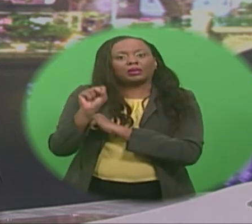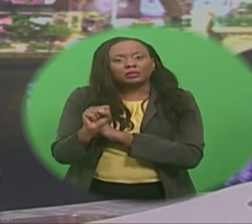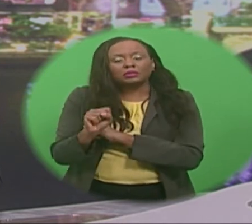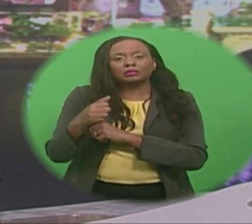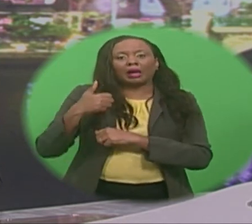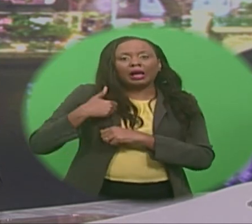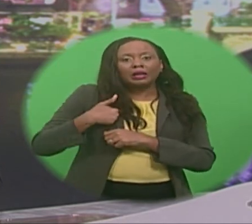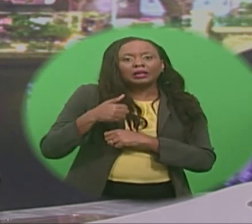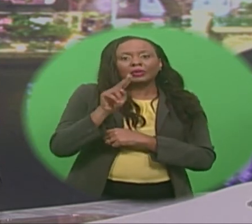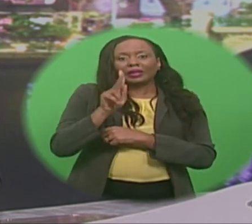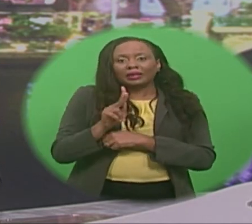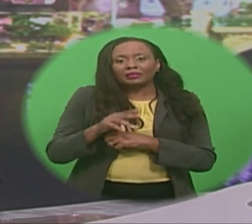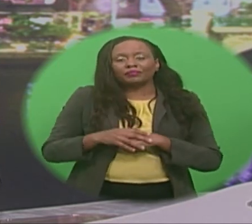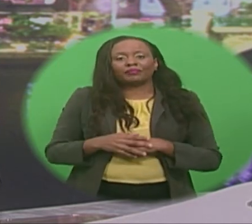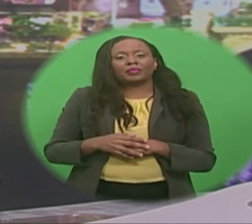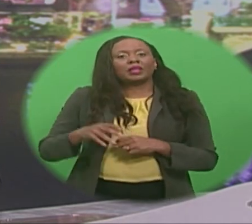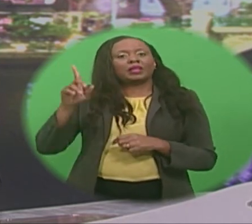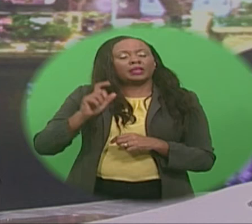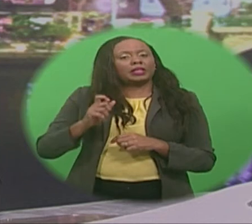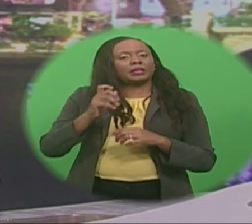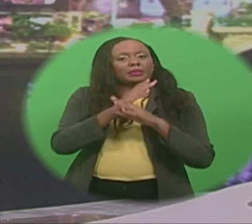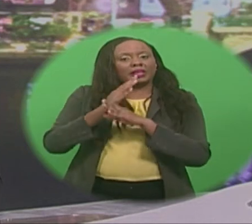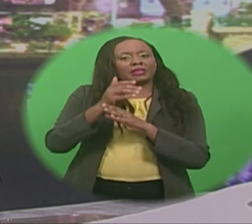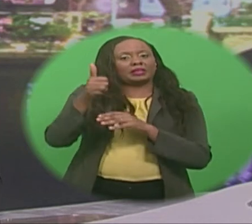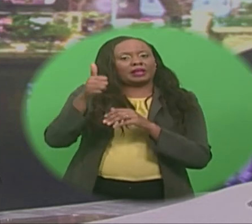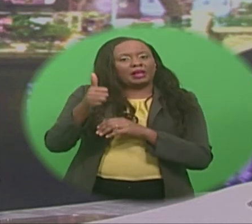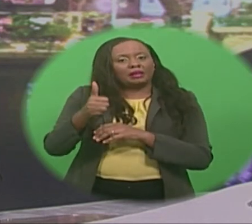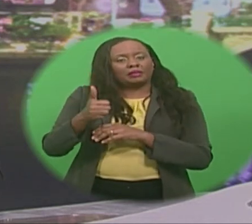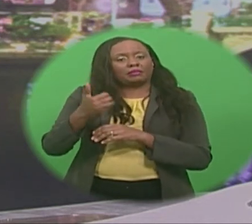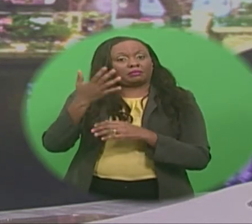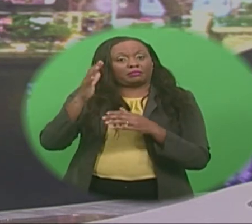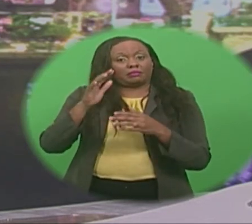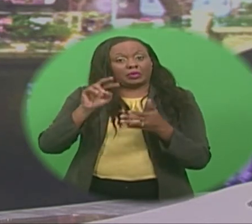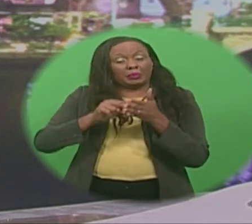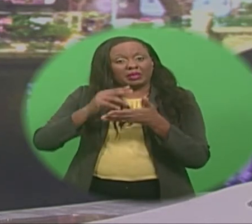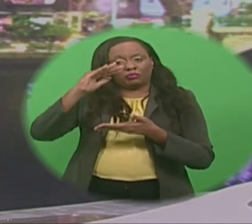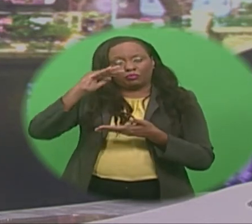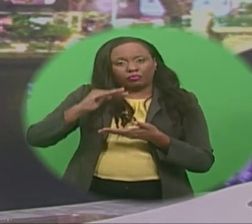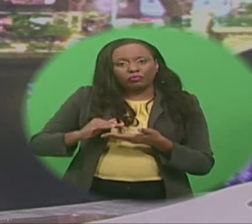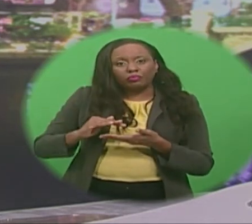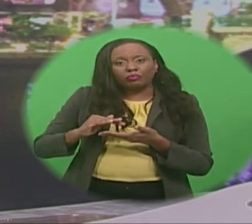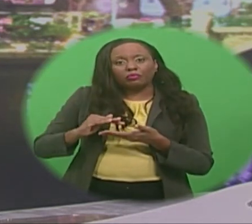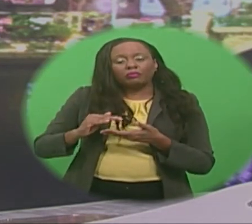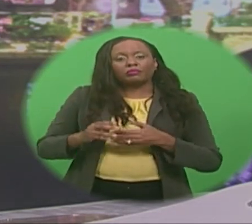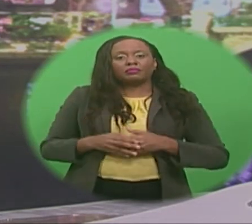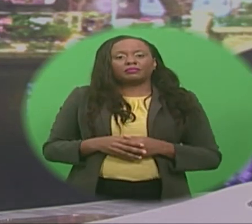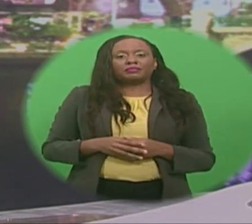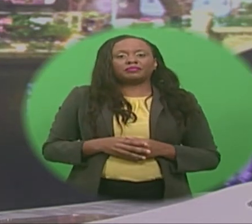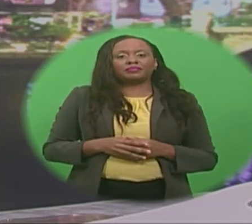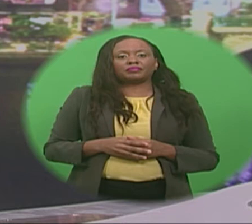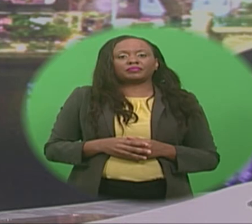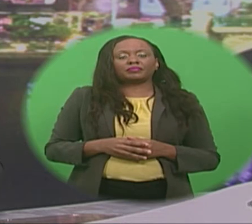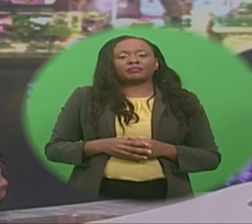take proactive measures to reduce the risk of transmission of influenza and other respiratory viruses. The Jamaica